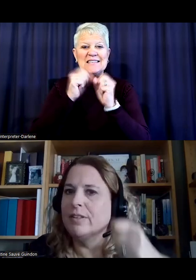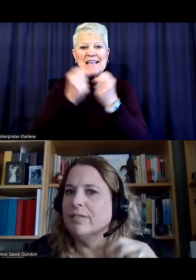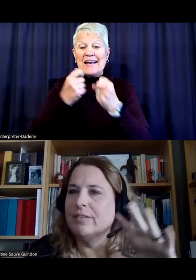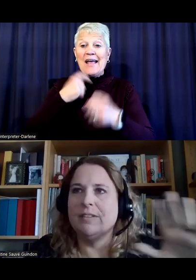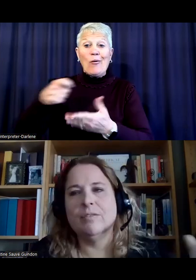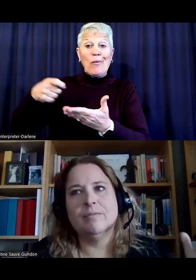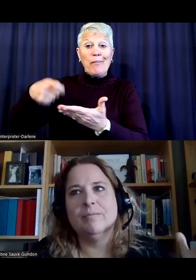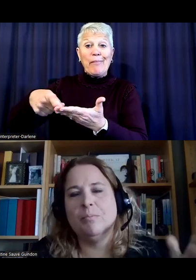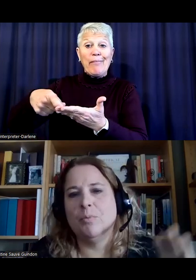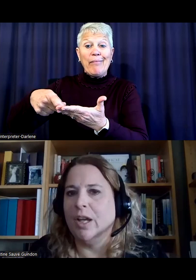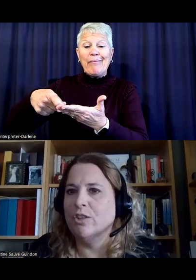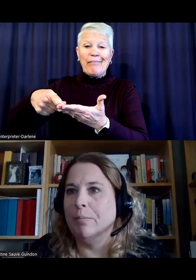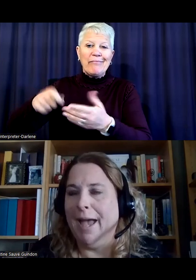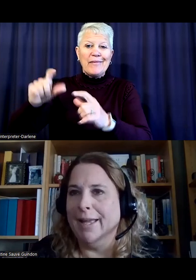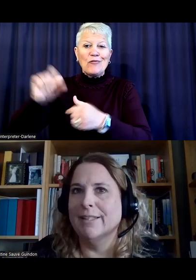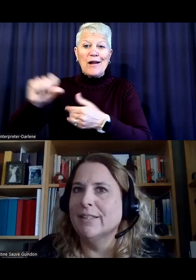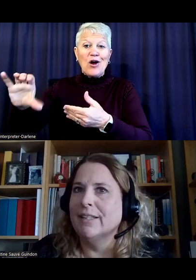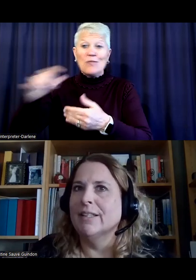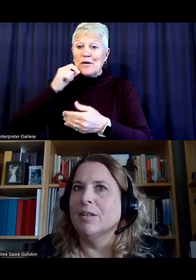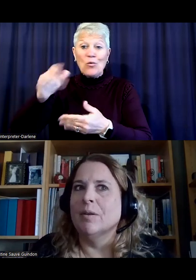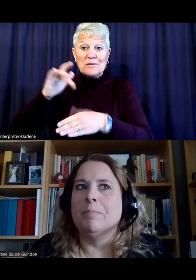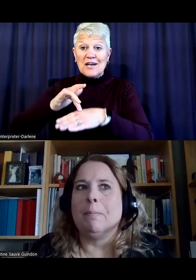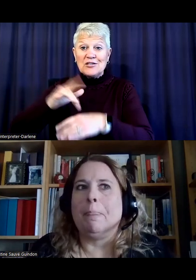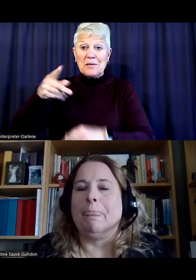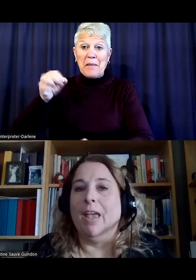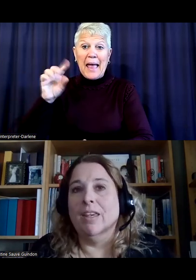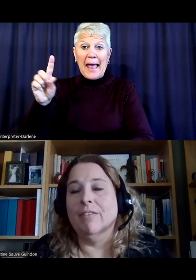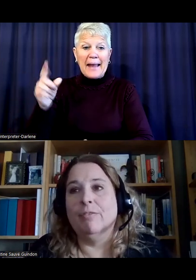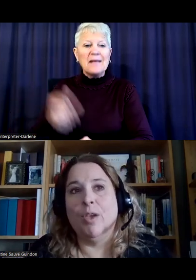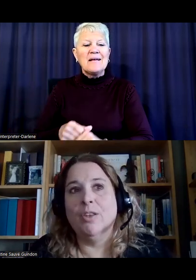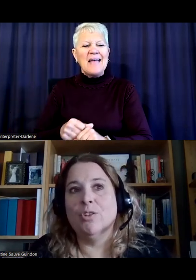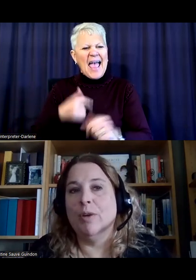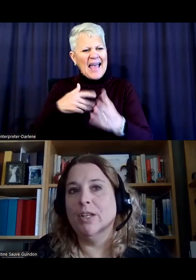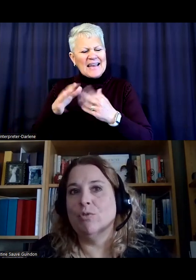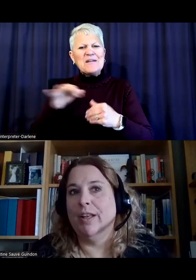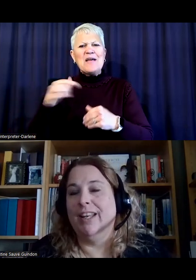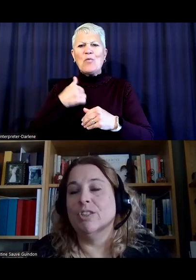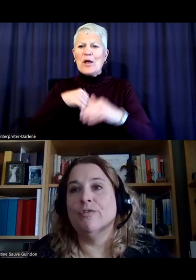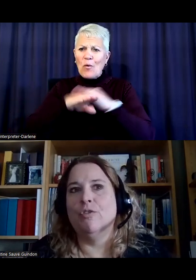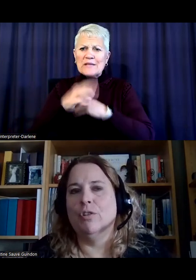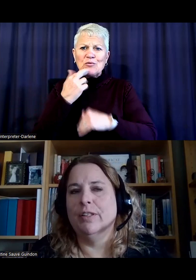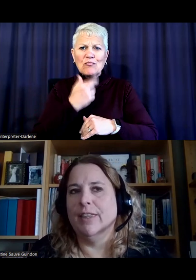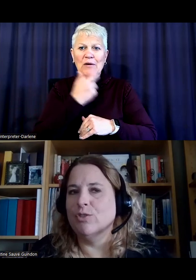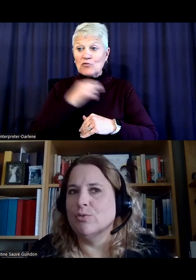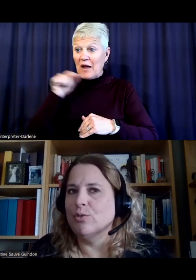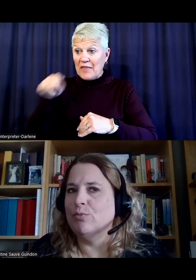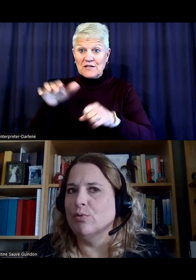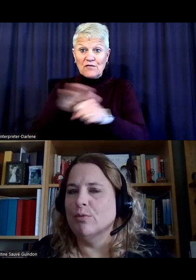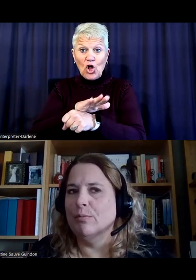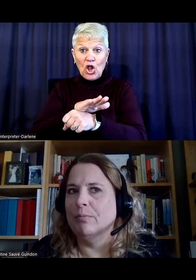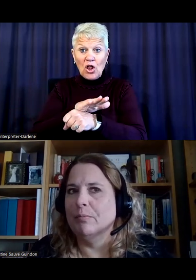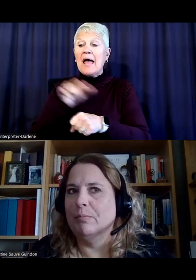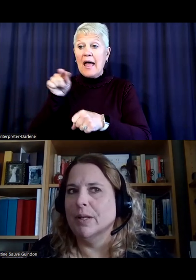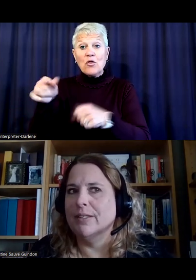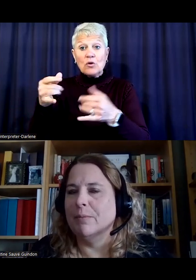don't even touch the pad. And even if we enter a restaurant and it's full and there's